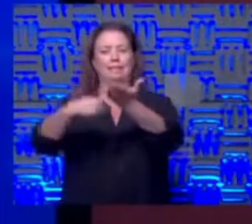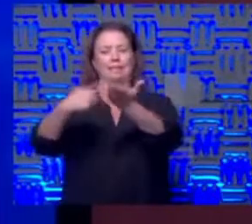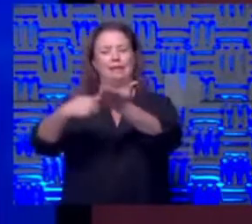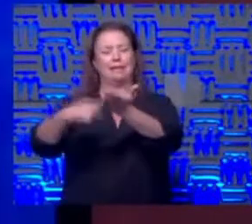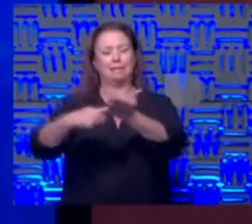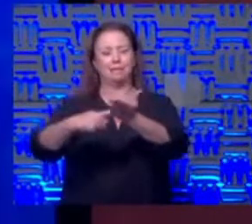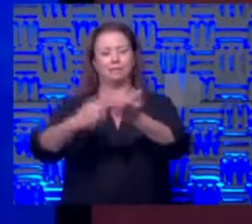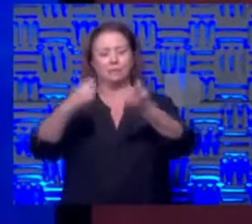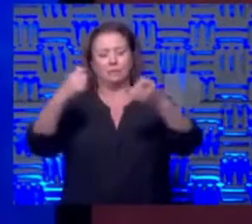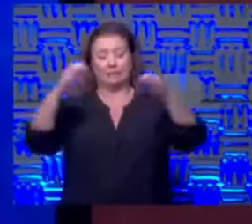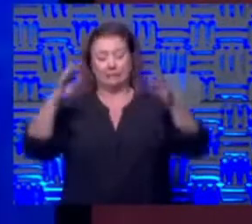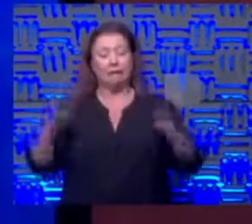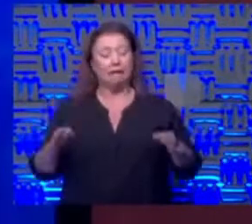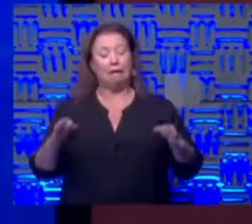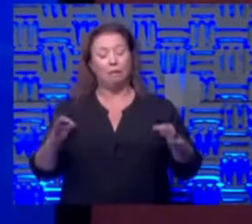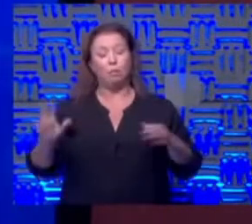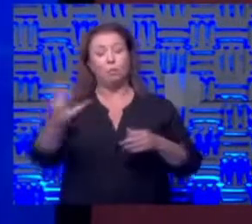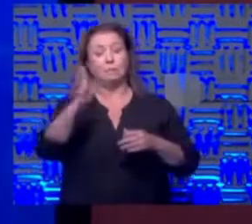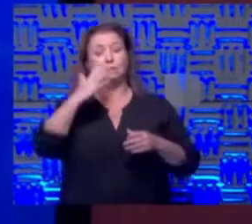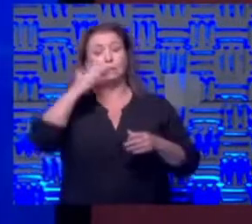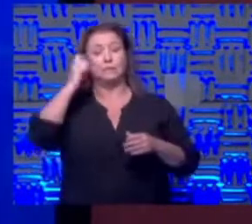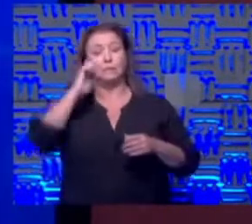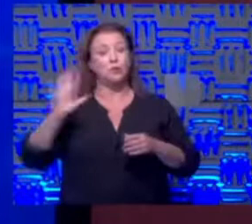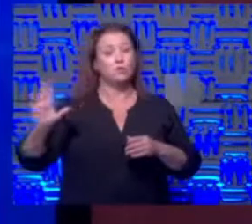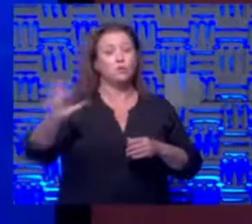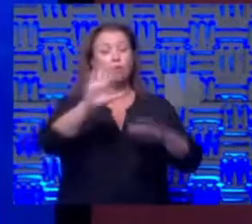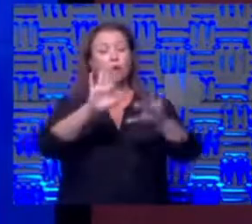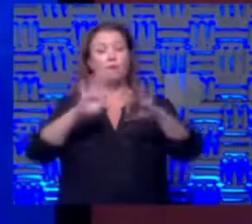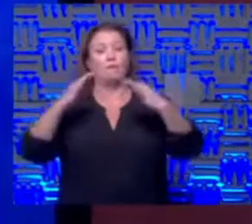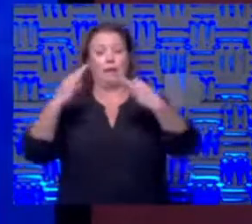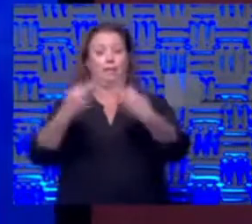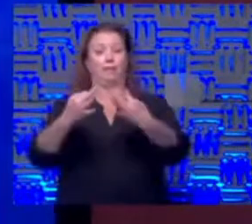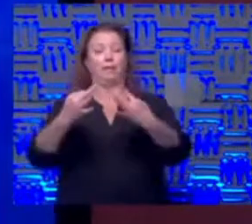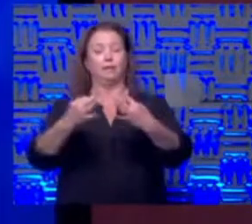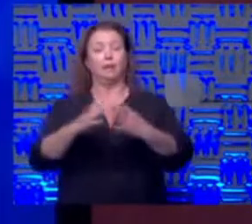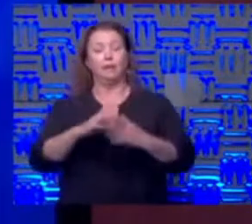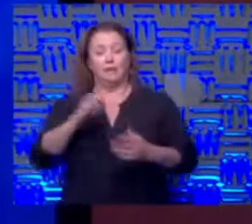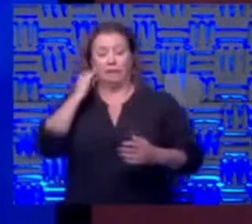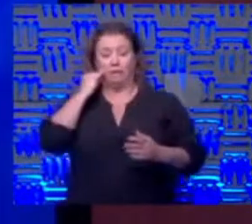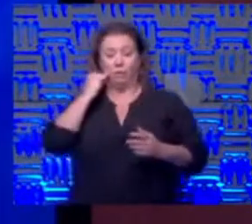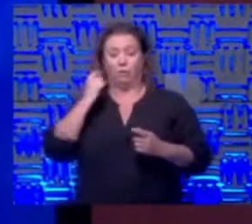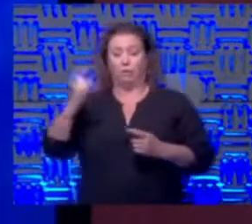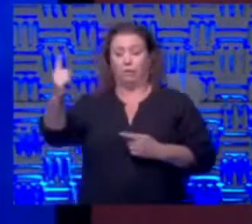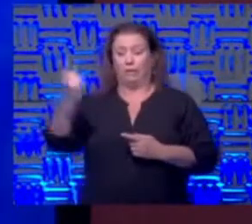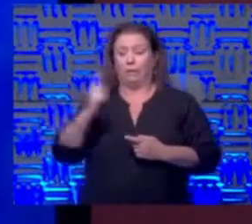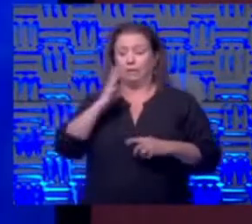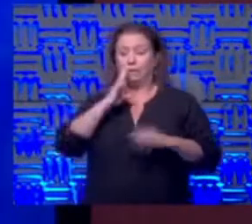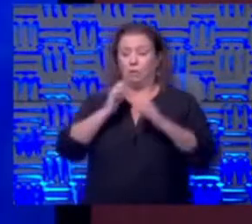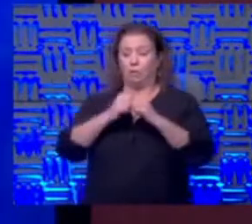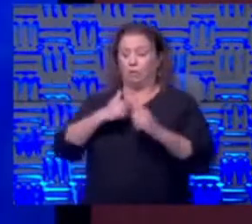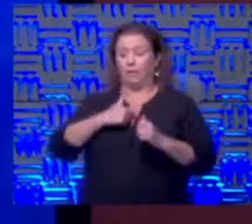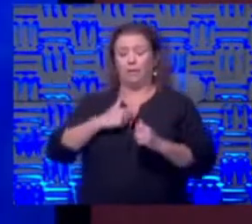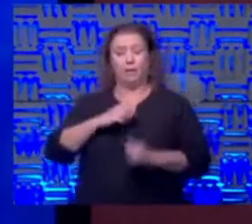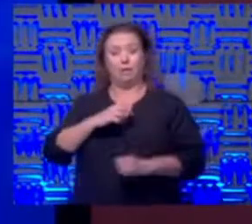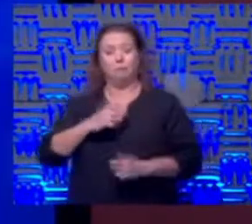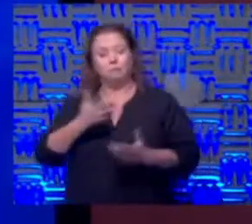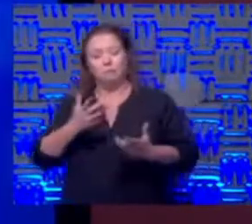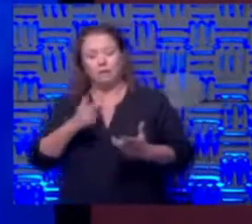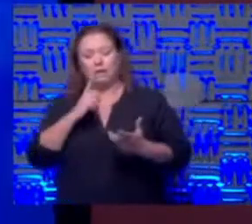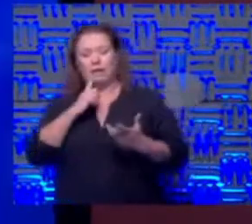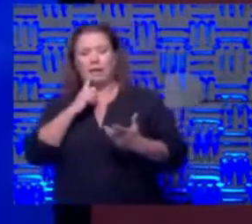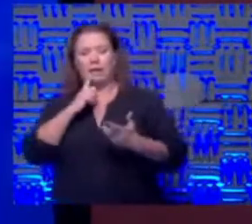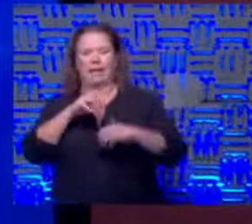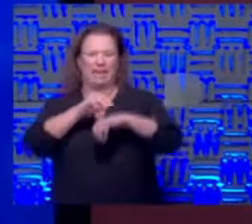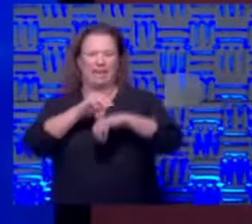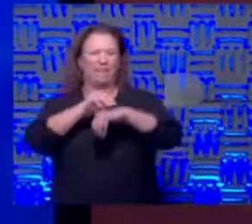weigh. And our advice is the things that would weigh heavily, and if you came to talk to me as a patient and I was counseling you, and I've